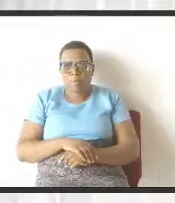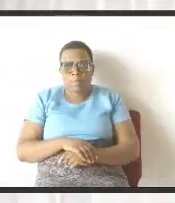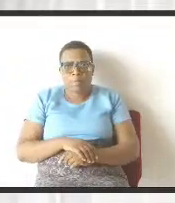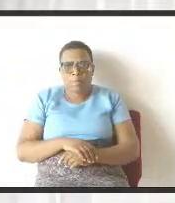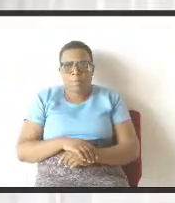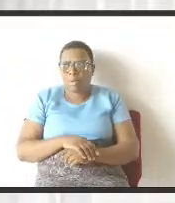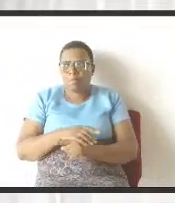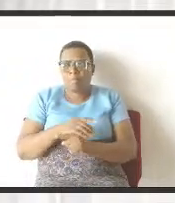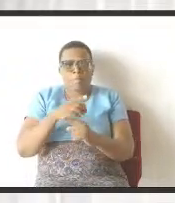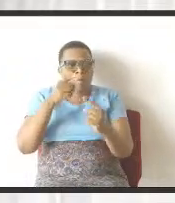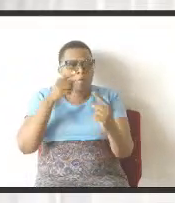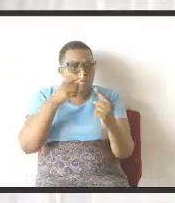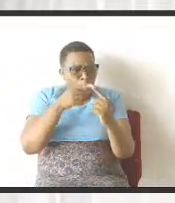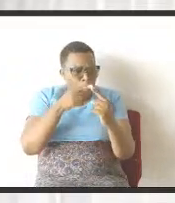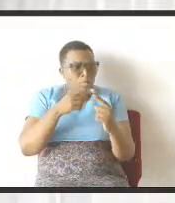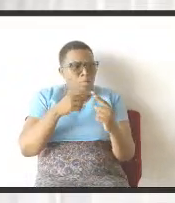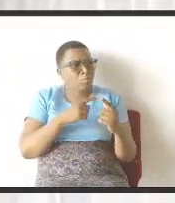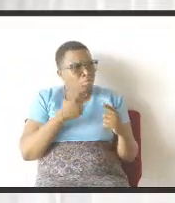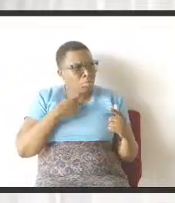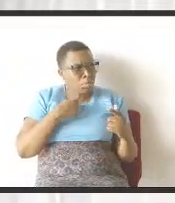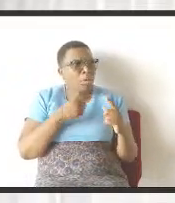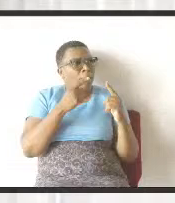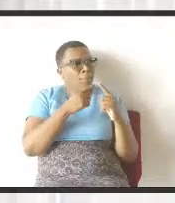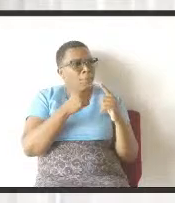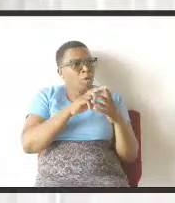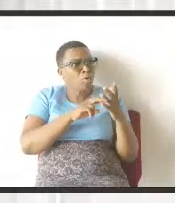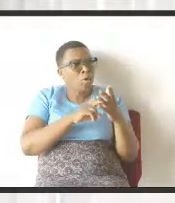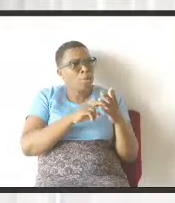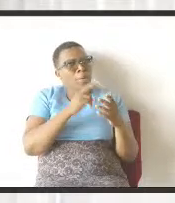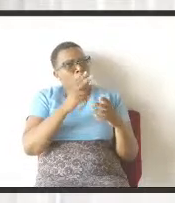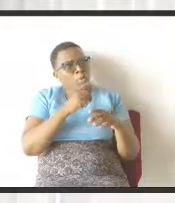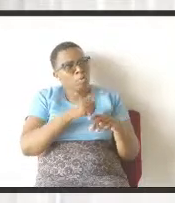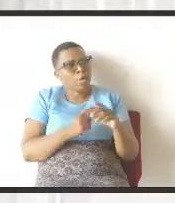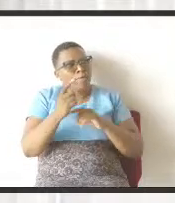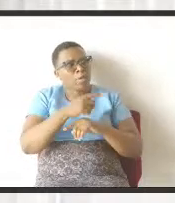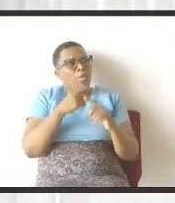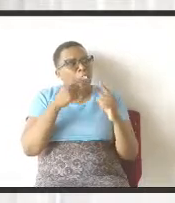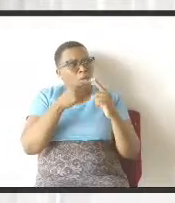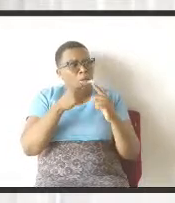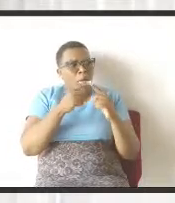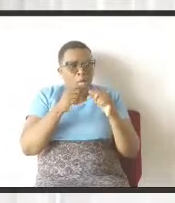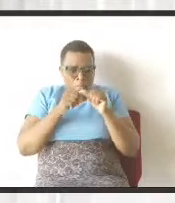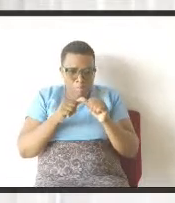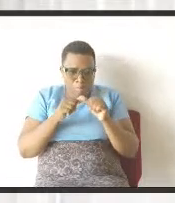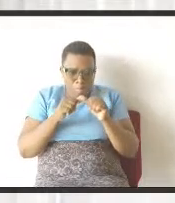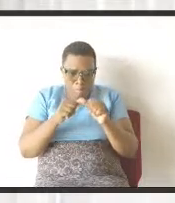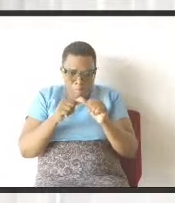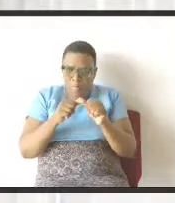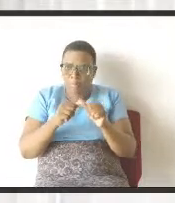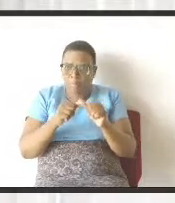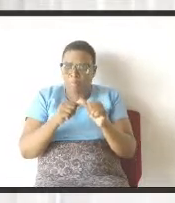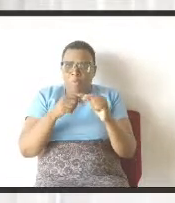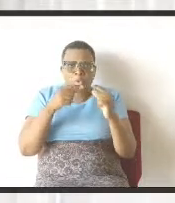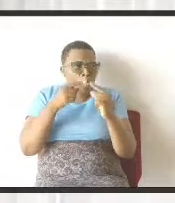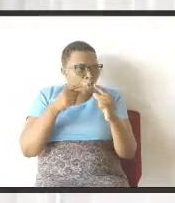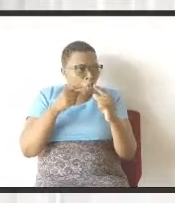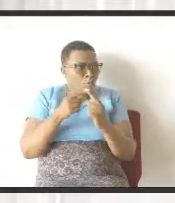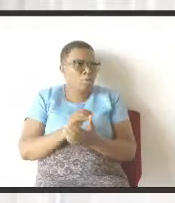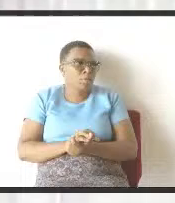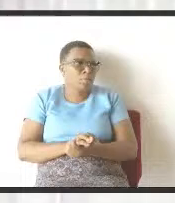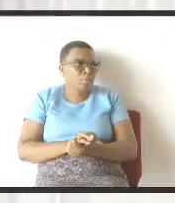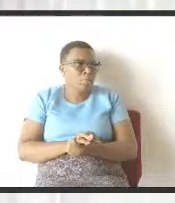goals. And we have to persist to realize those